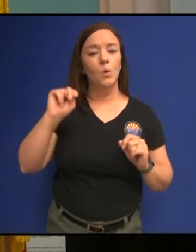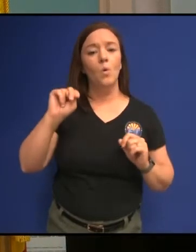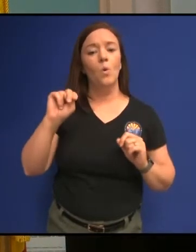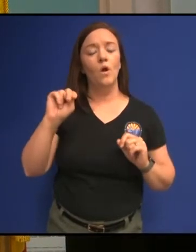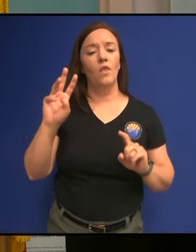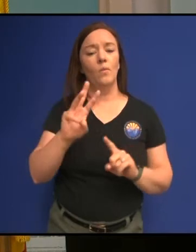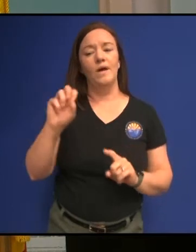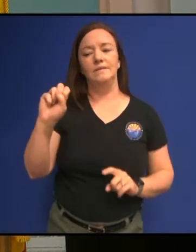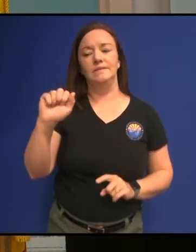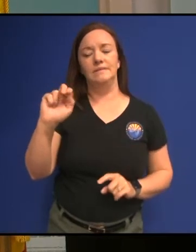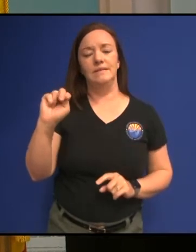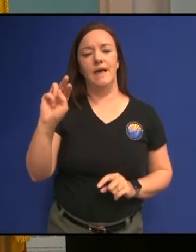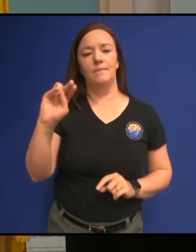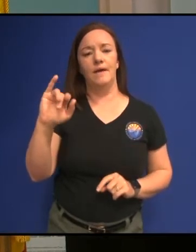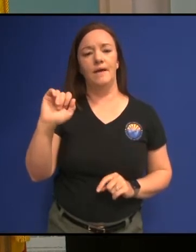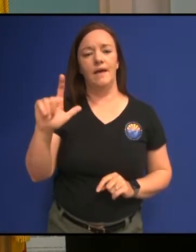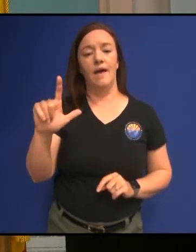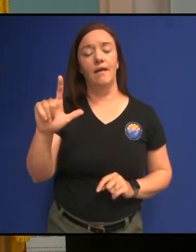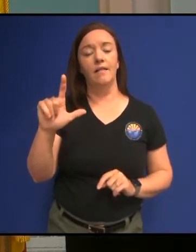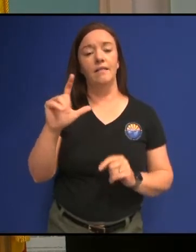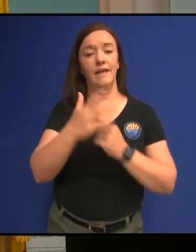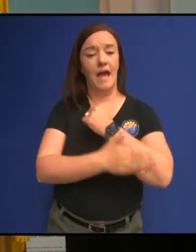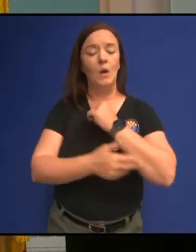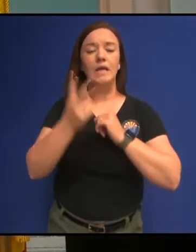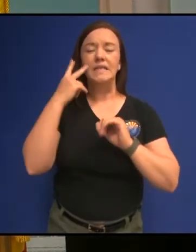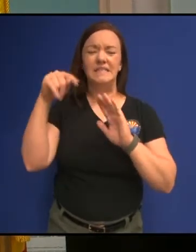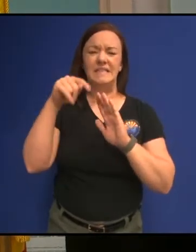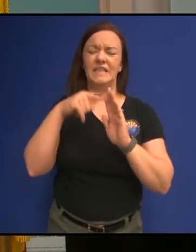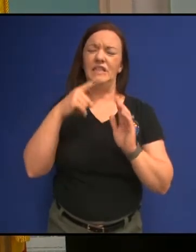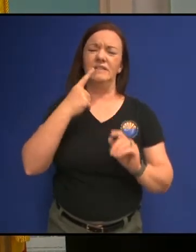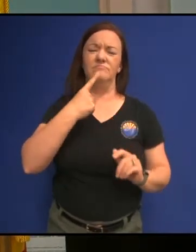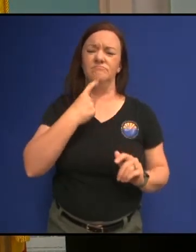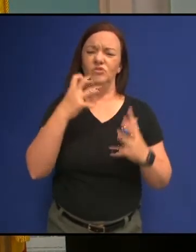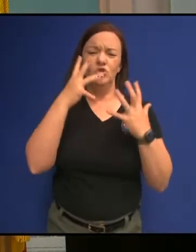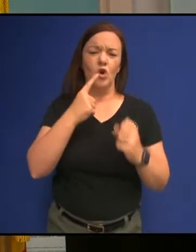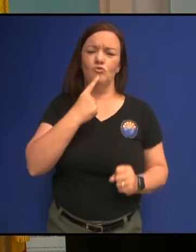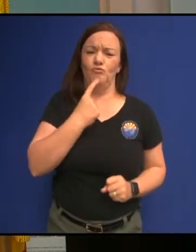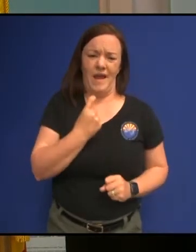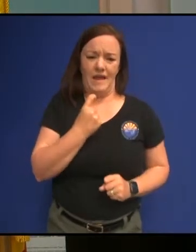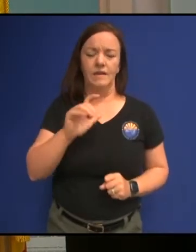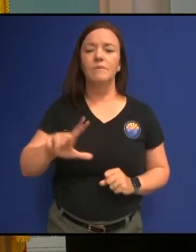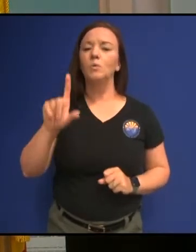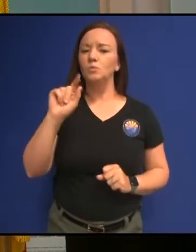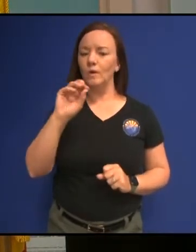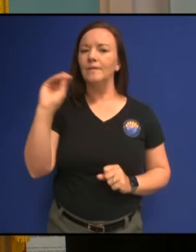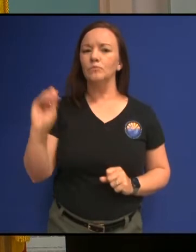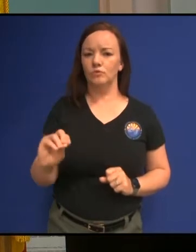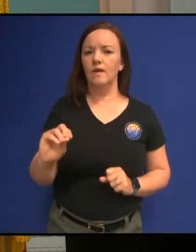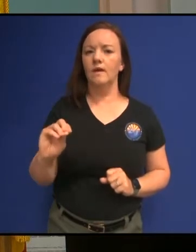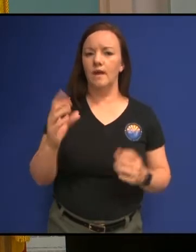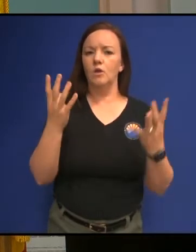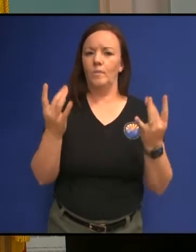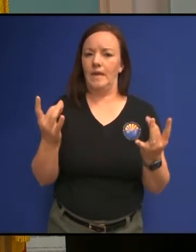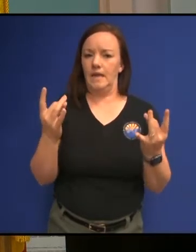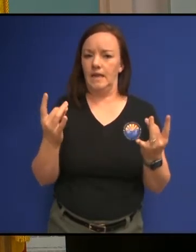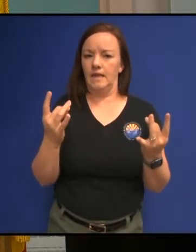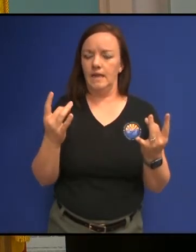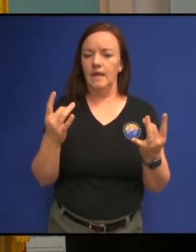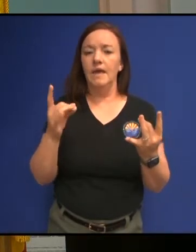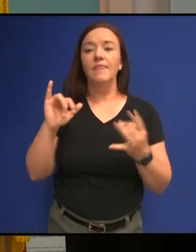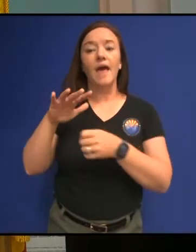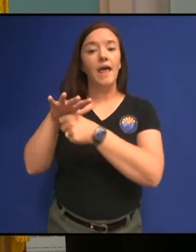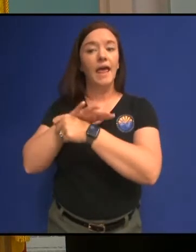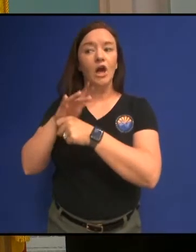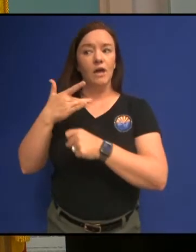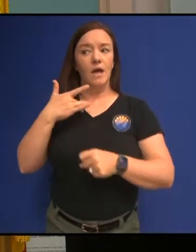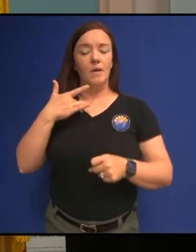Miguel County, we see a little bit of deep red. That's about 20% relative humidity in an area that usually has